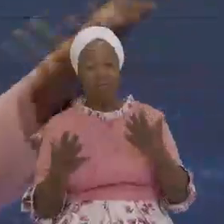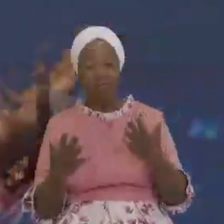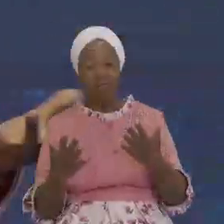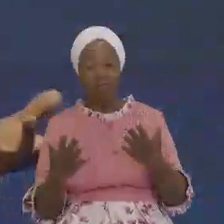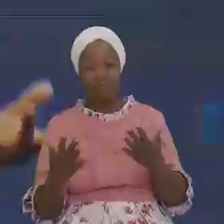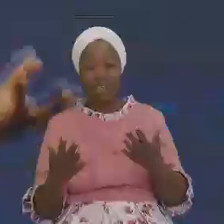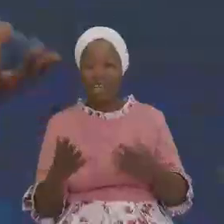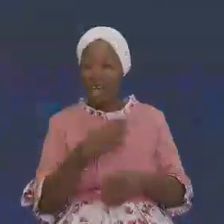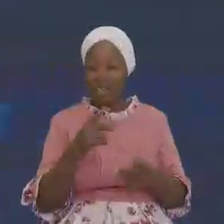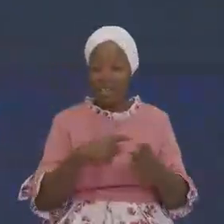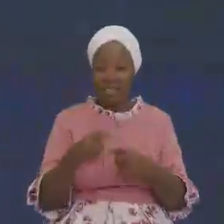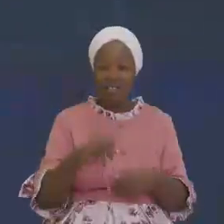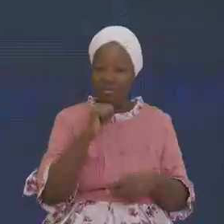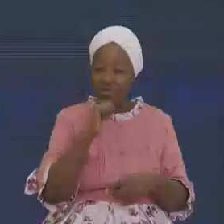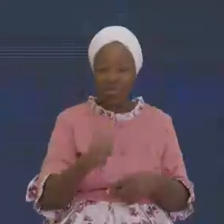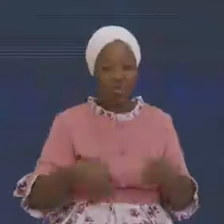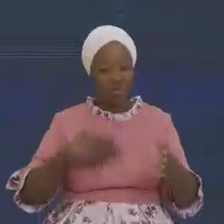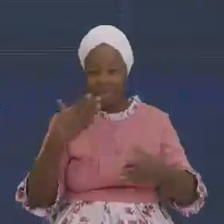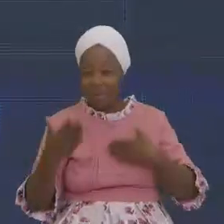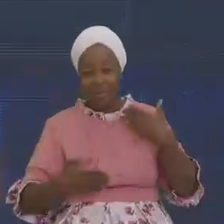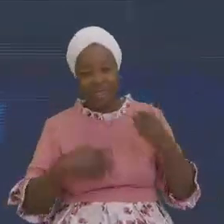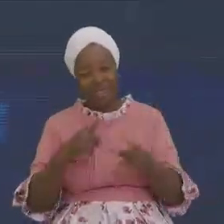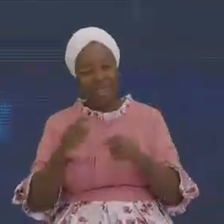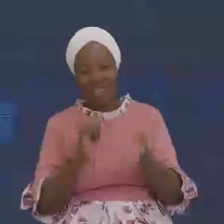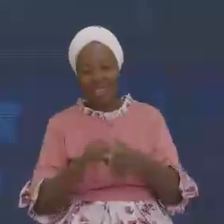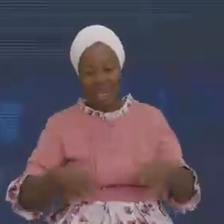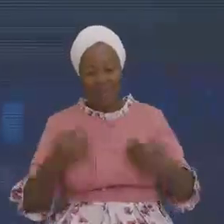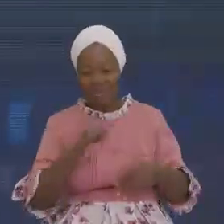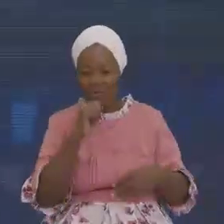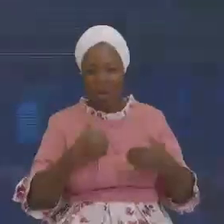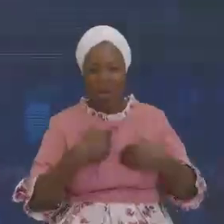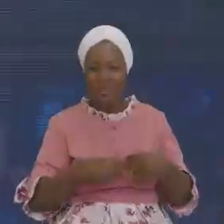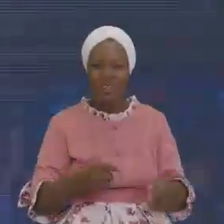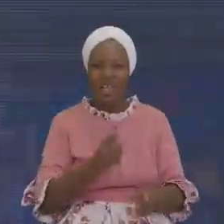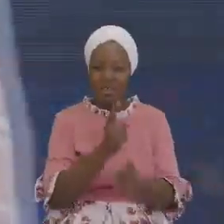life will not have the quality of life it ought to have.